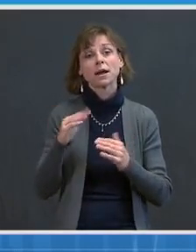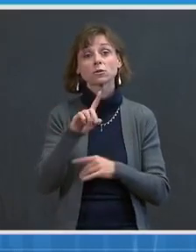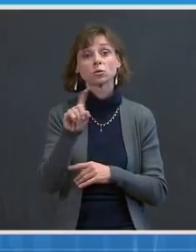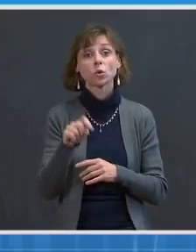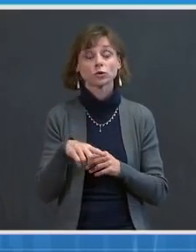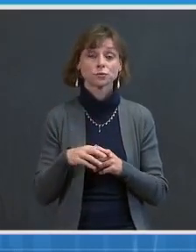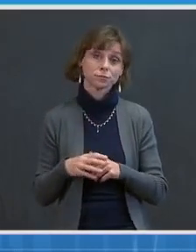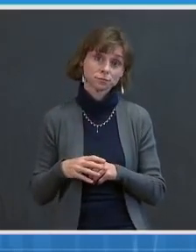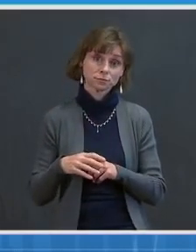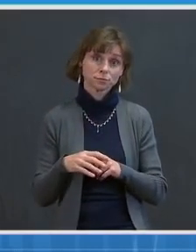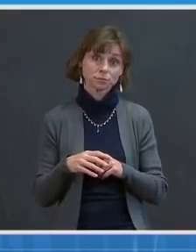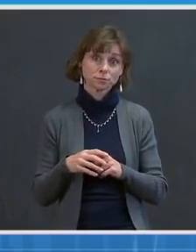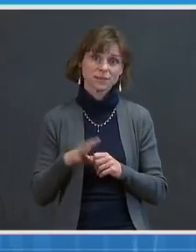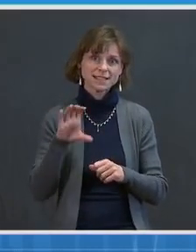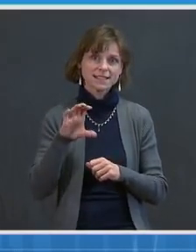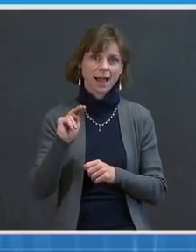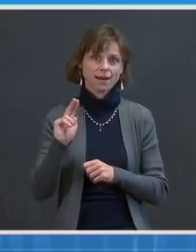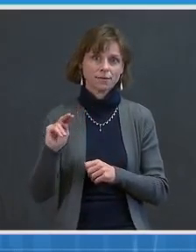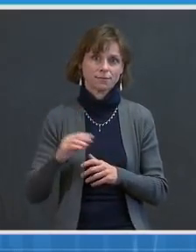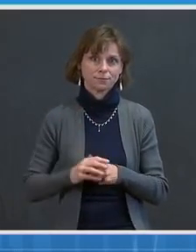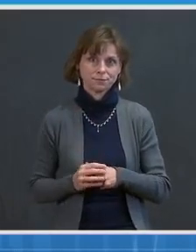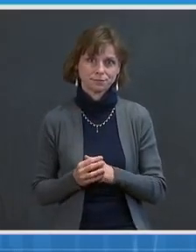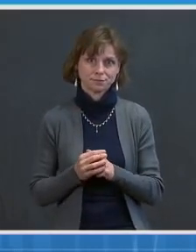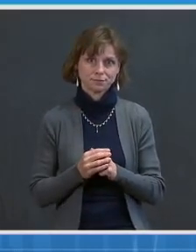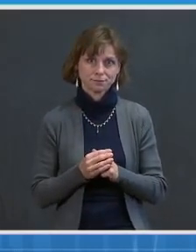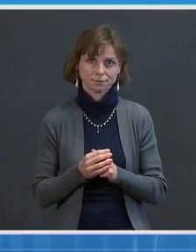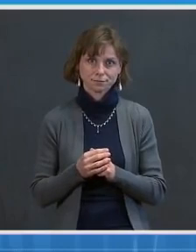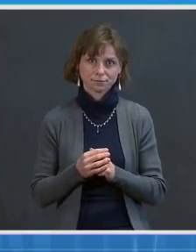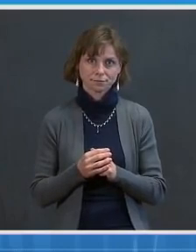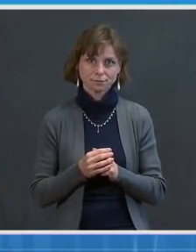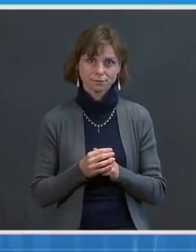we'll go to Caitlin Collins at CNN.